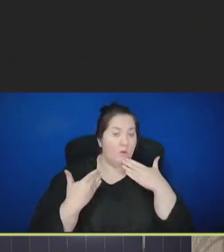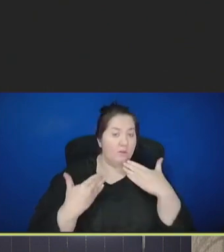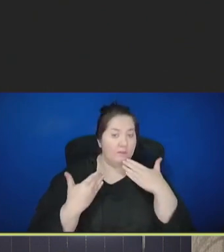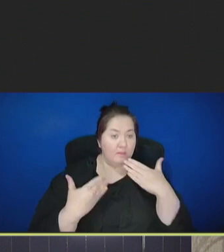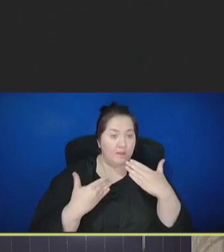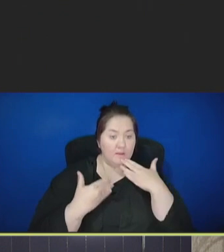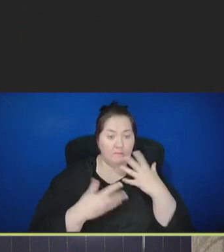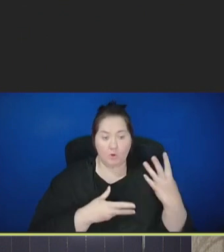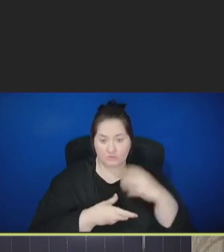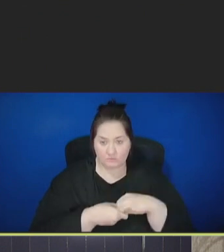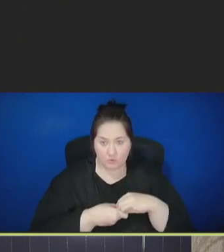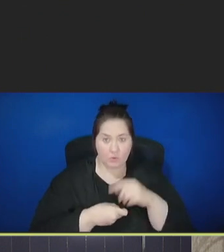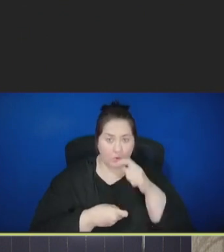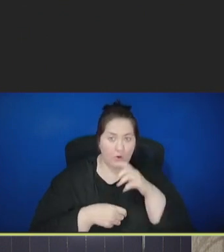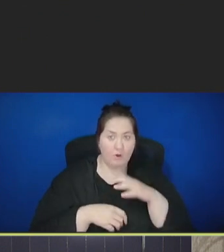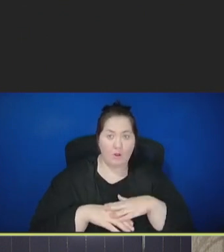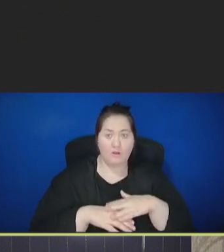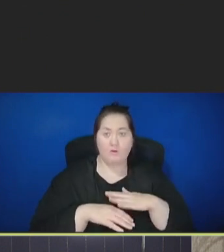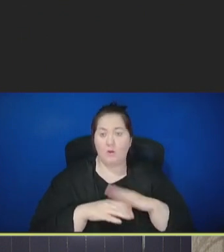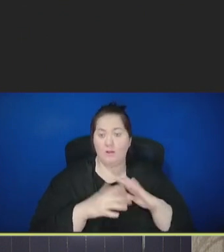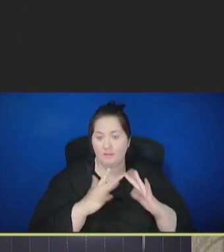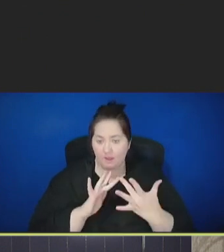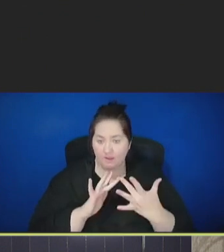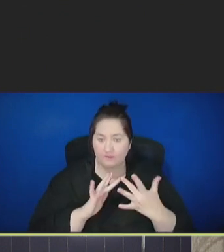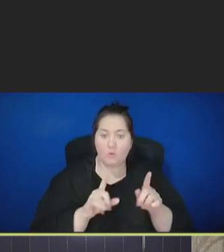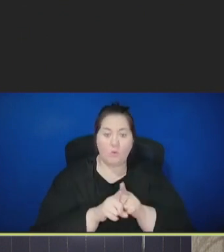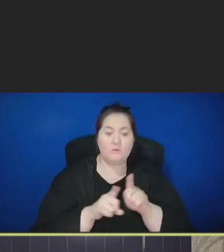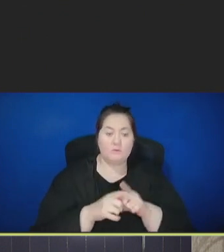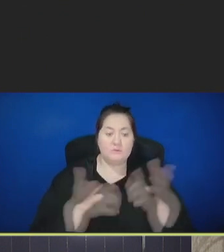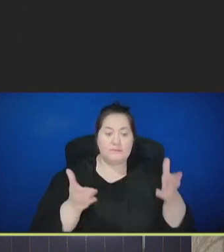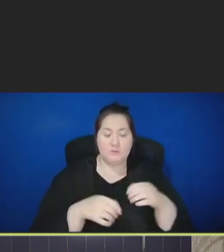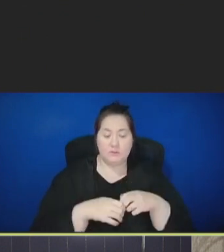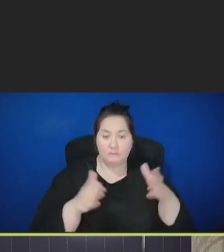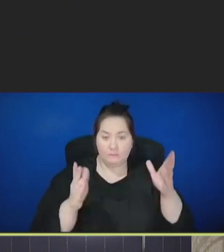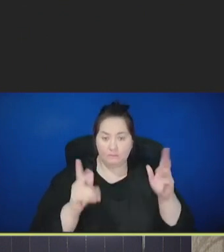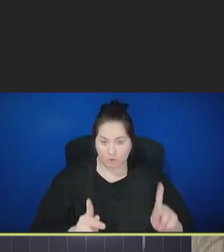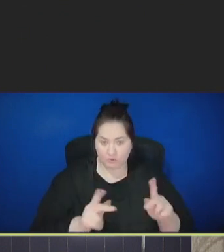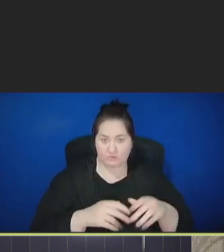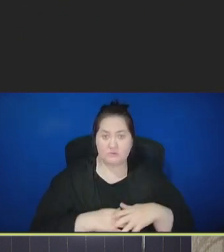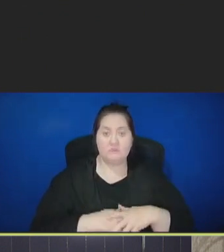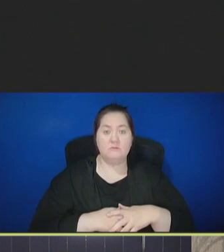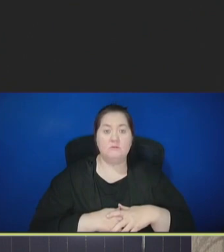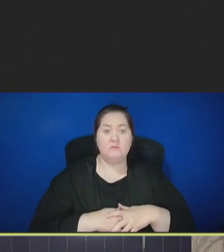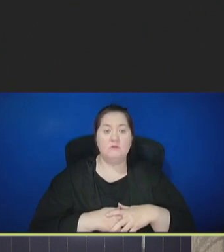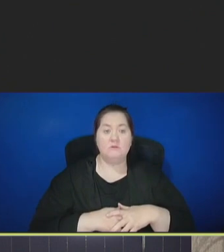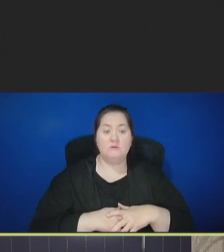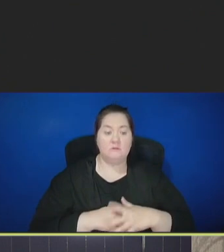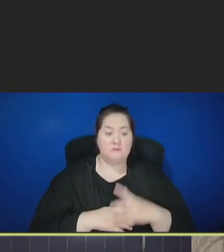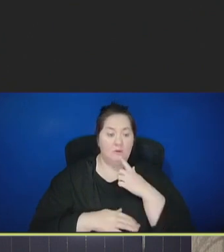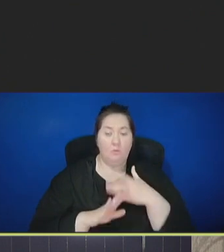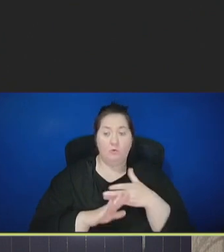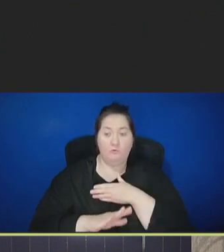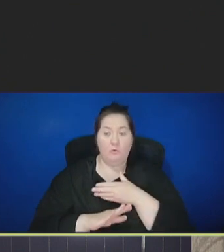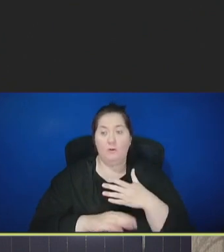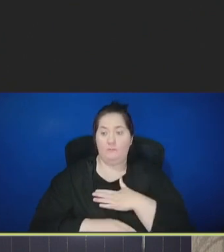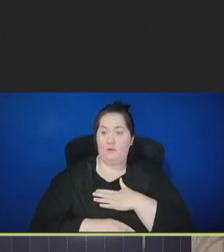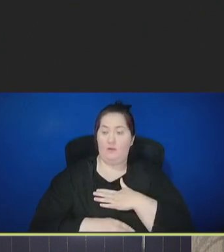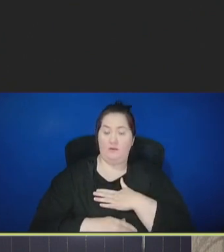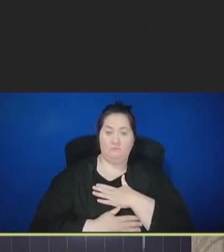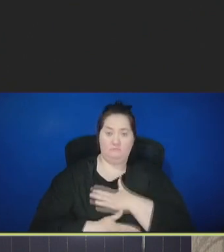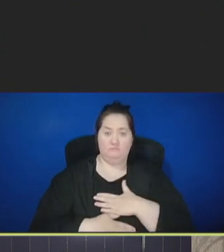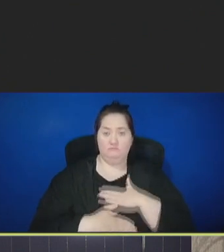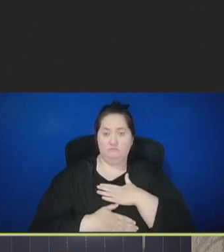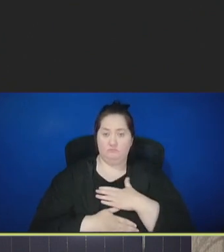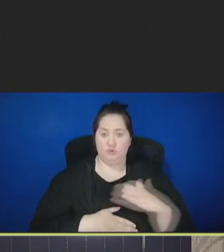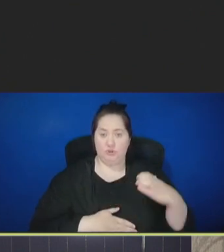the participants that were online, as well as those that are here in the room. As I've said earlier, it's been my absolute pleasure to